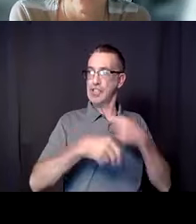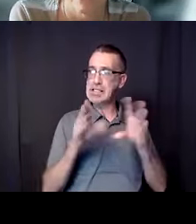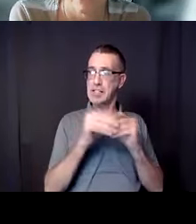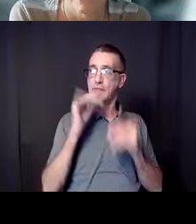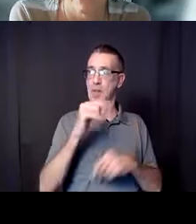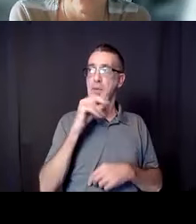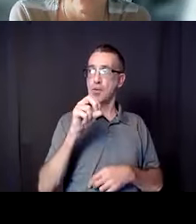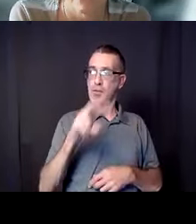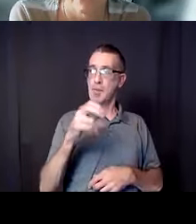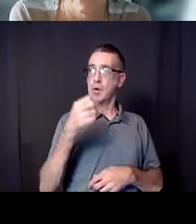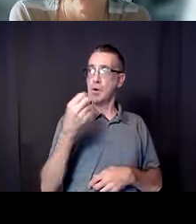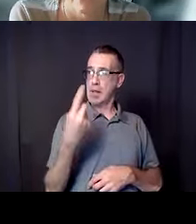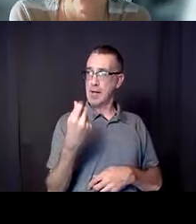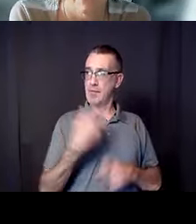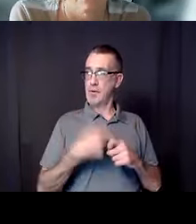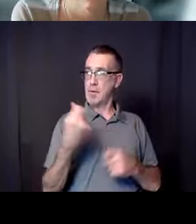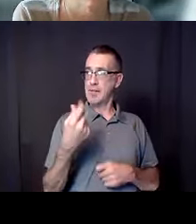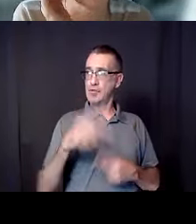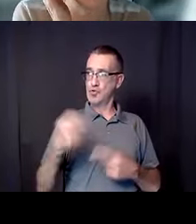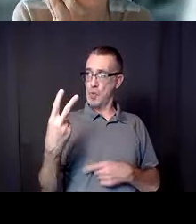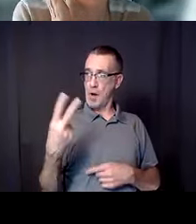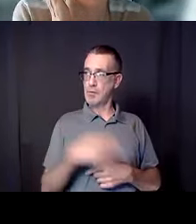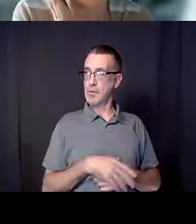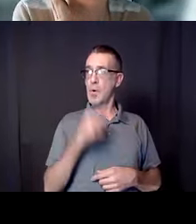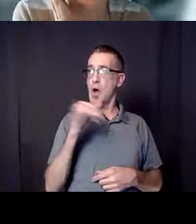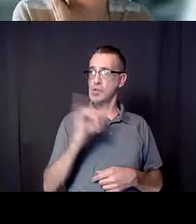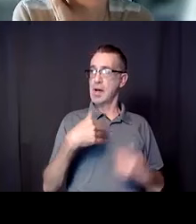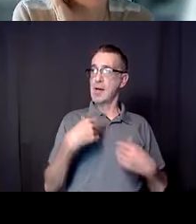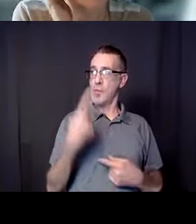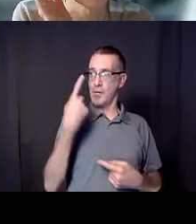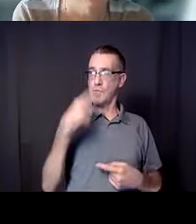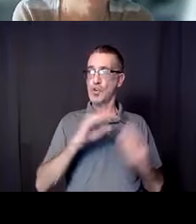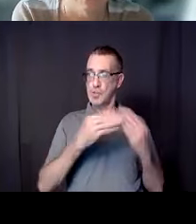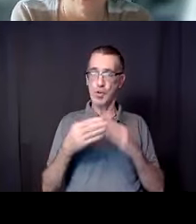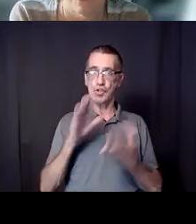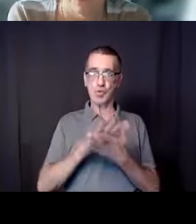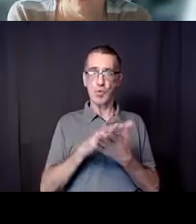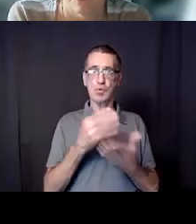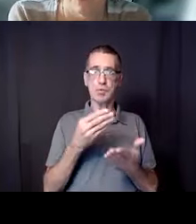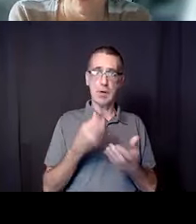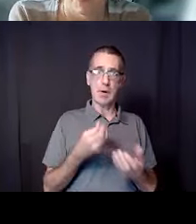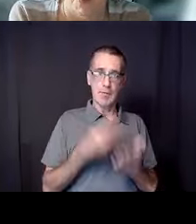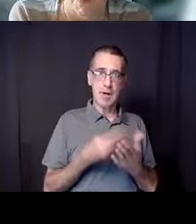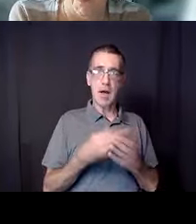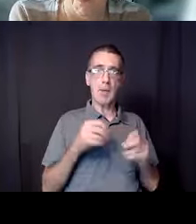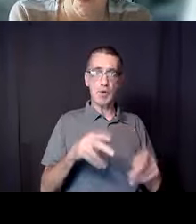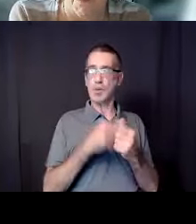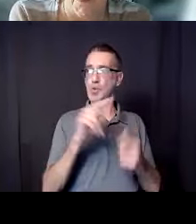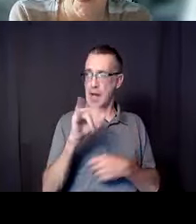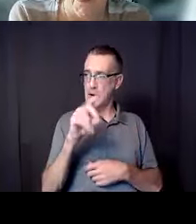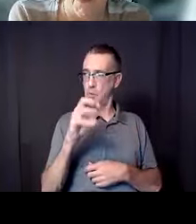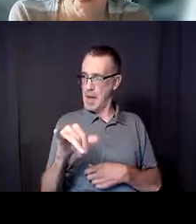that will be November 11th from 11 to 12. We'll also have one for community schools funding opportunities with the United